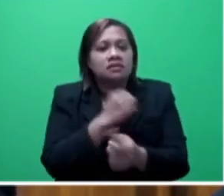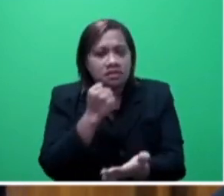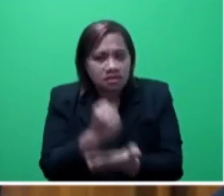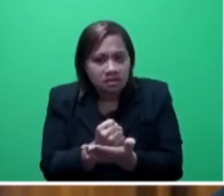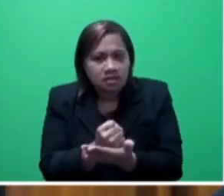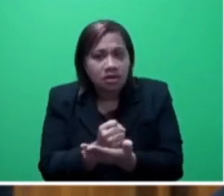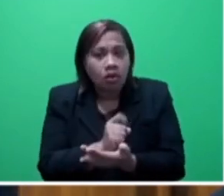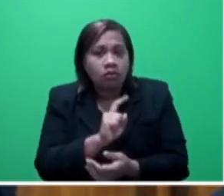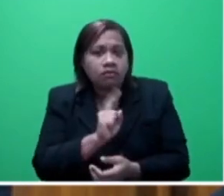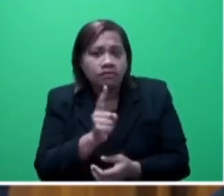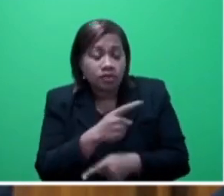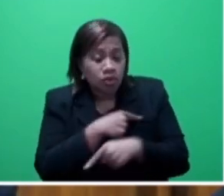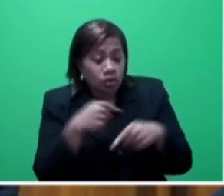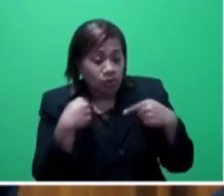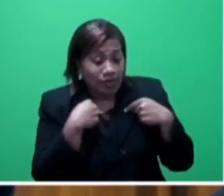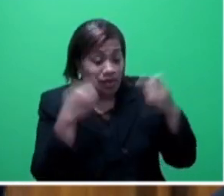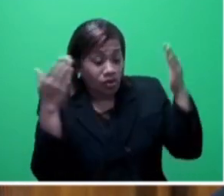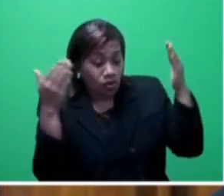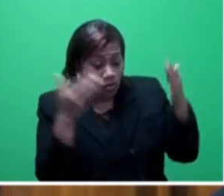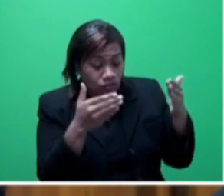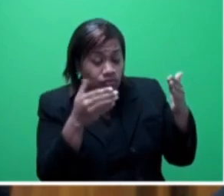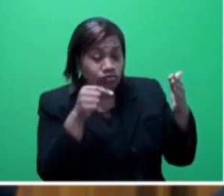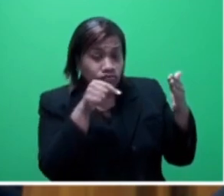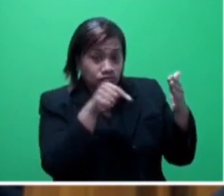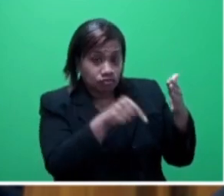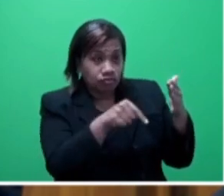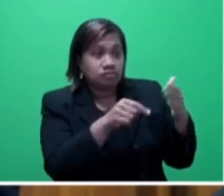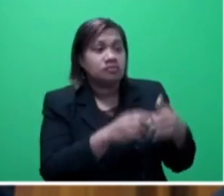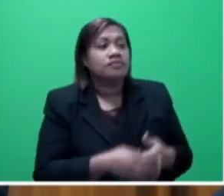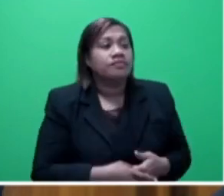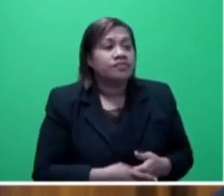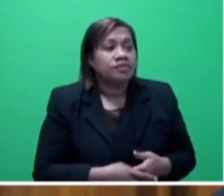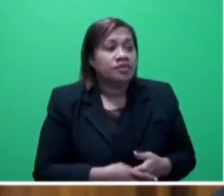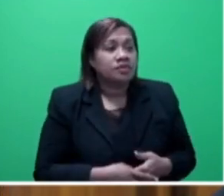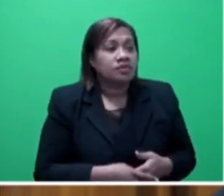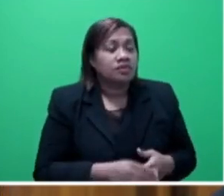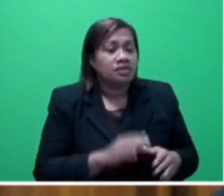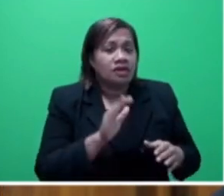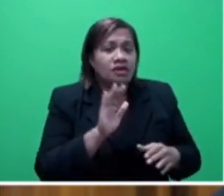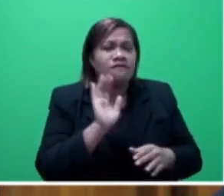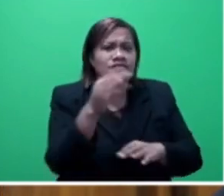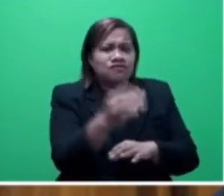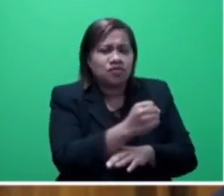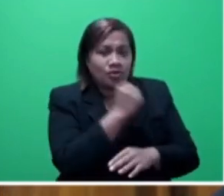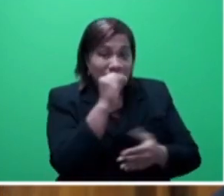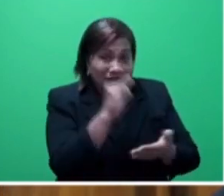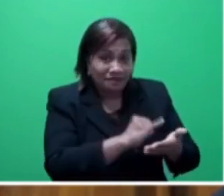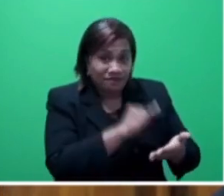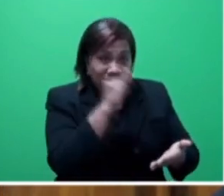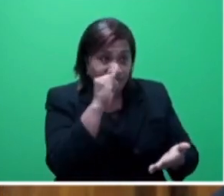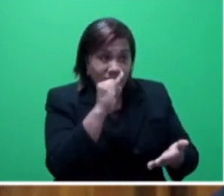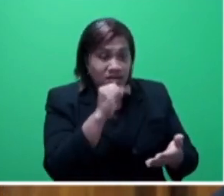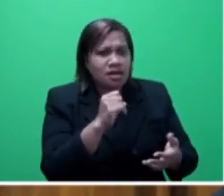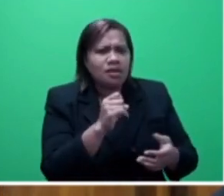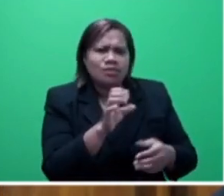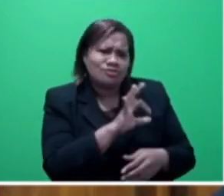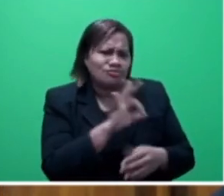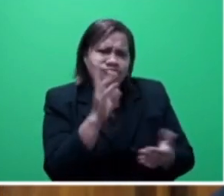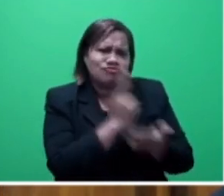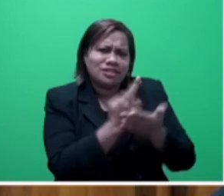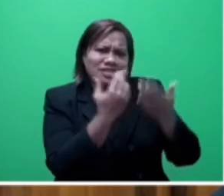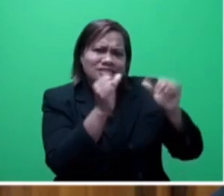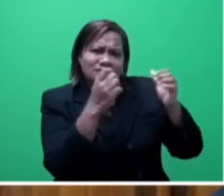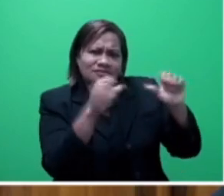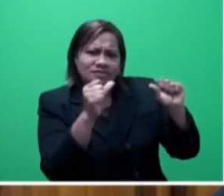that while we concentrate on attracting foreign direct investment, which we haven't been too successful in